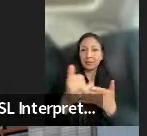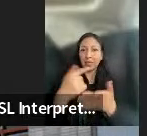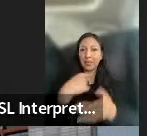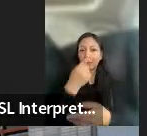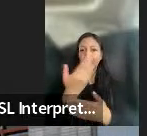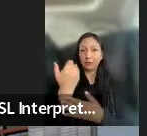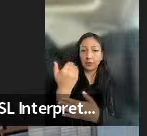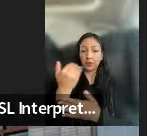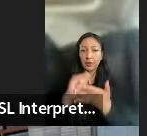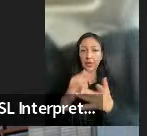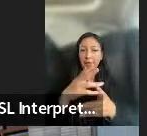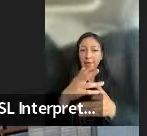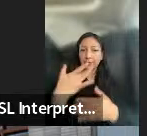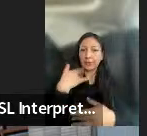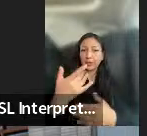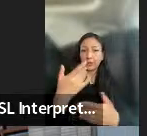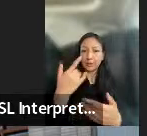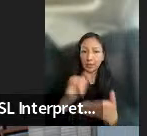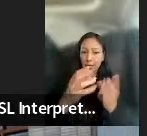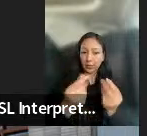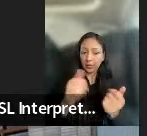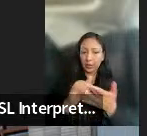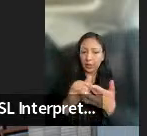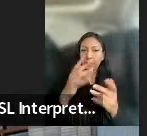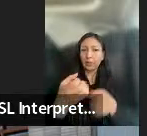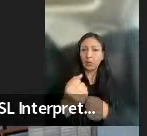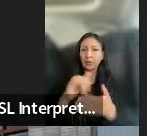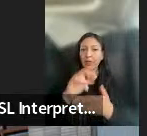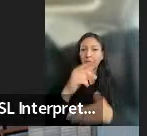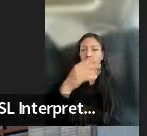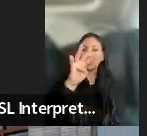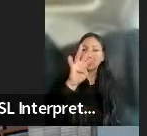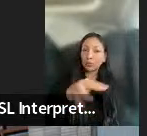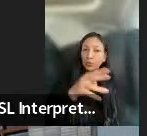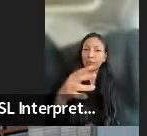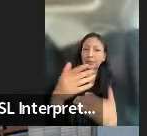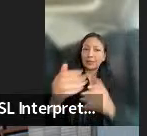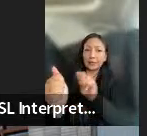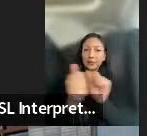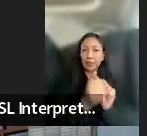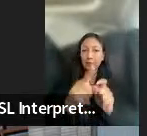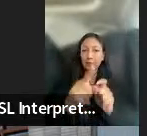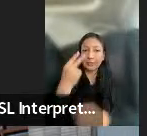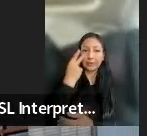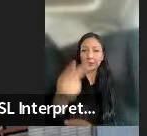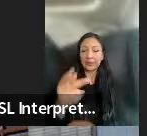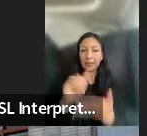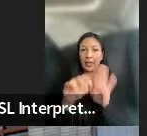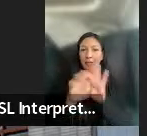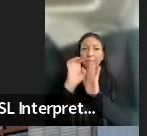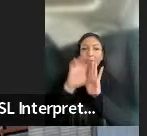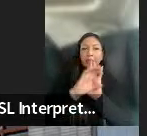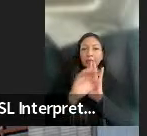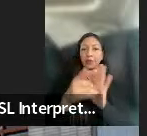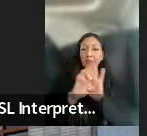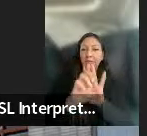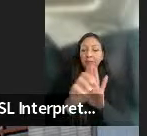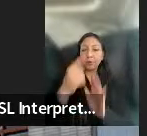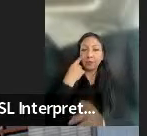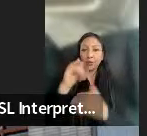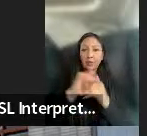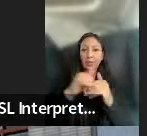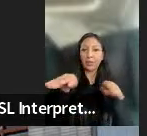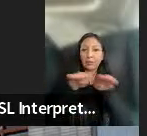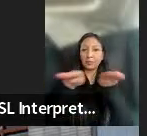before, essentially the glue that will be holding the grid of the future together. You can see illustrated here an example of a rooftop